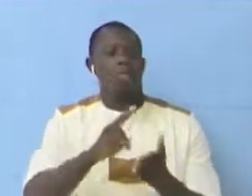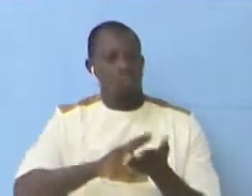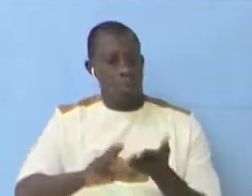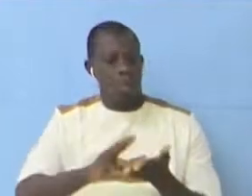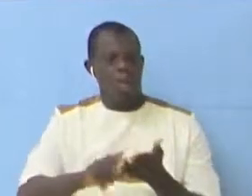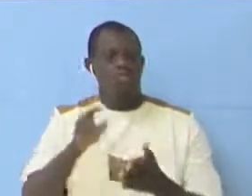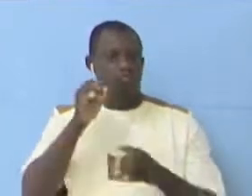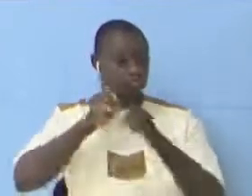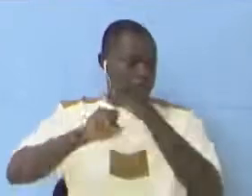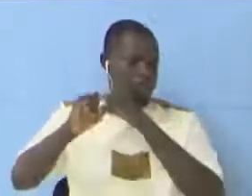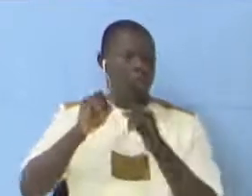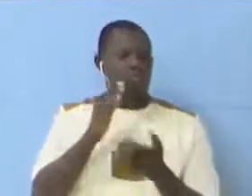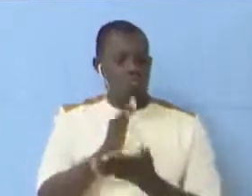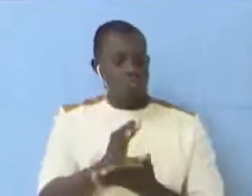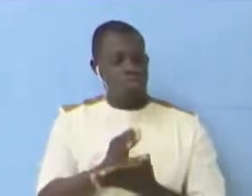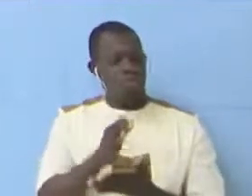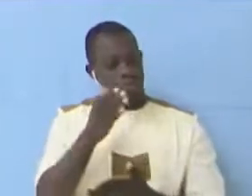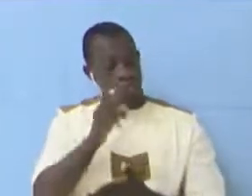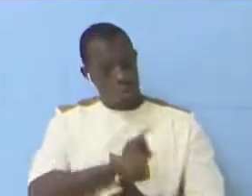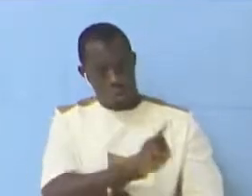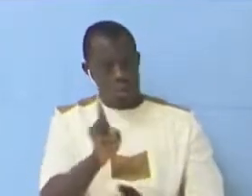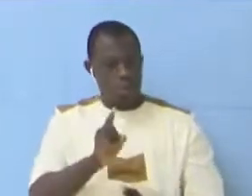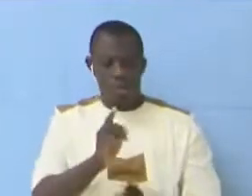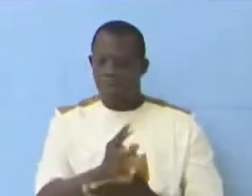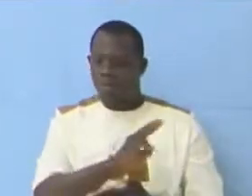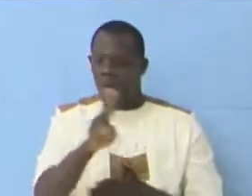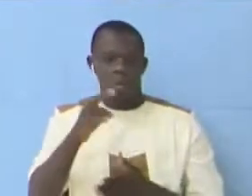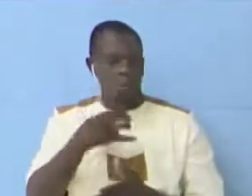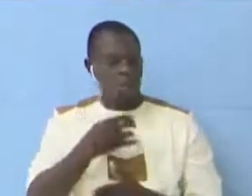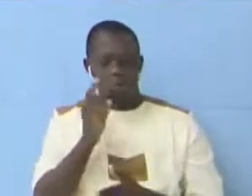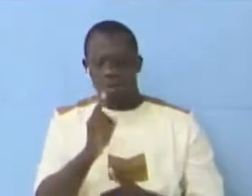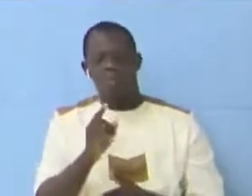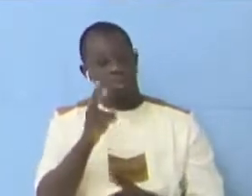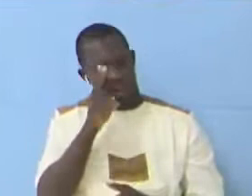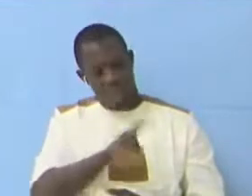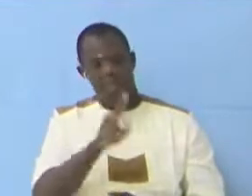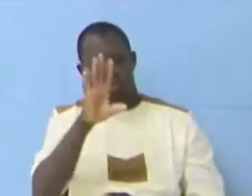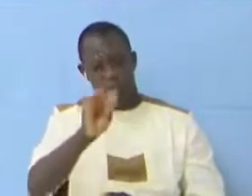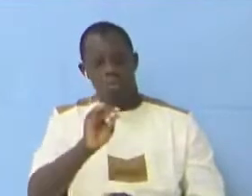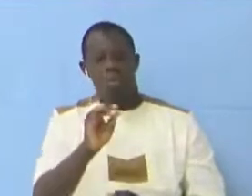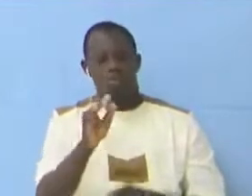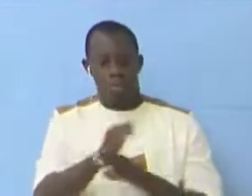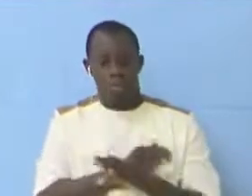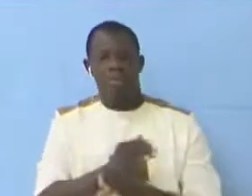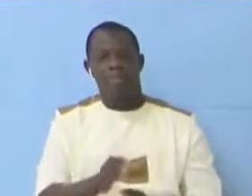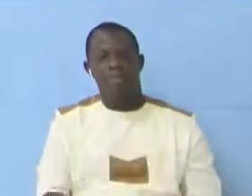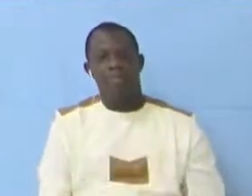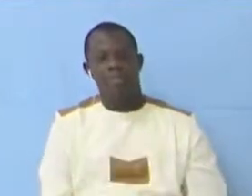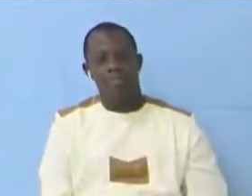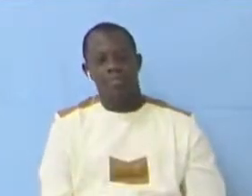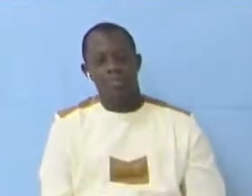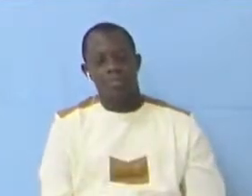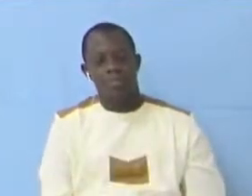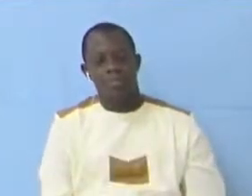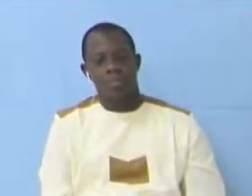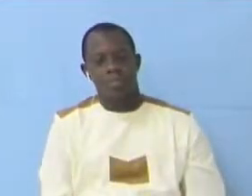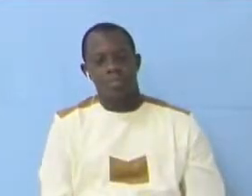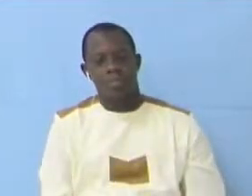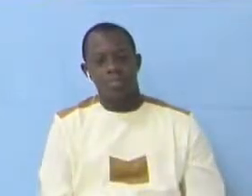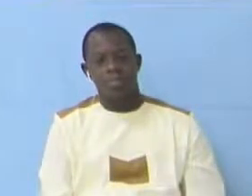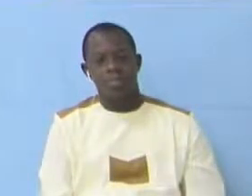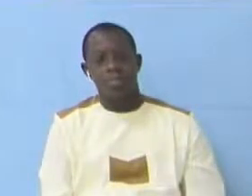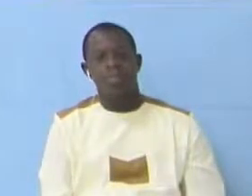We did it, though reluctantly, but we did it. defoon nañ ko nag ndax loolu moo doon aada ji waaye def nañ ko ci ak tayal waaye nag mujjee nañ ko def.